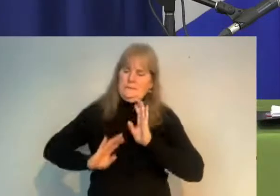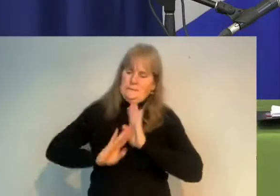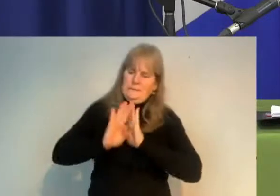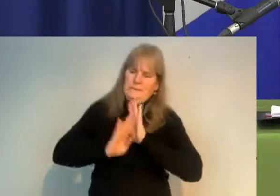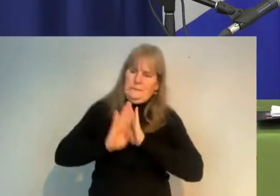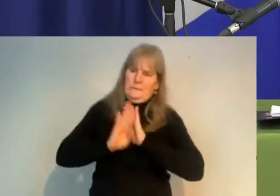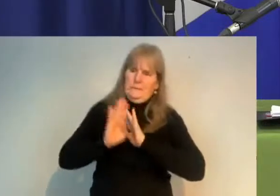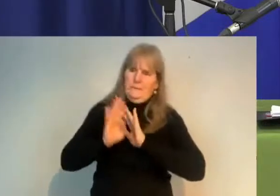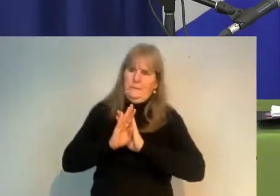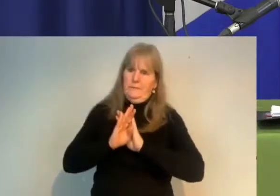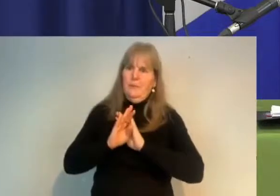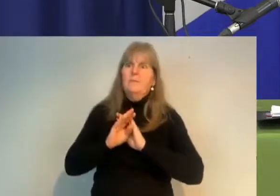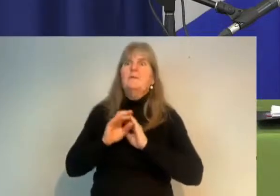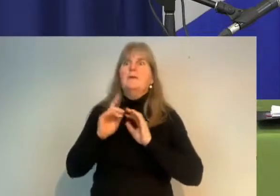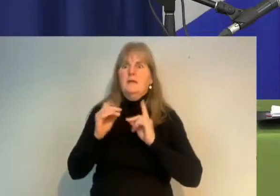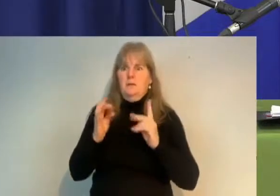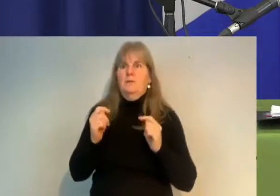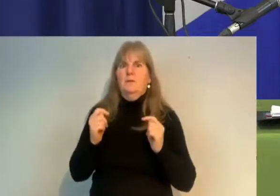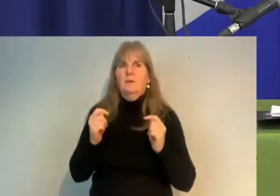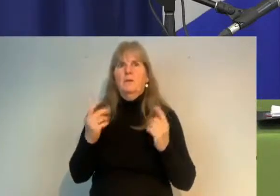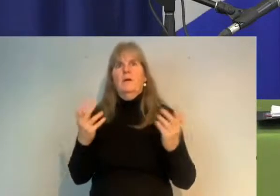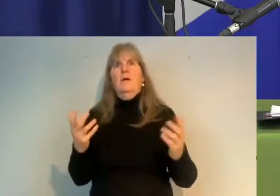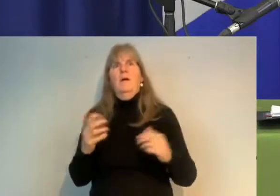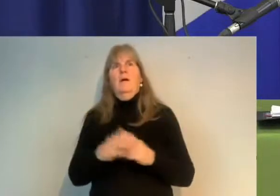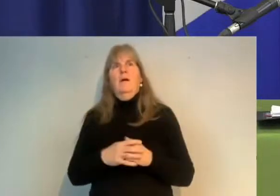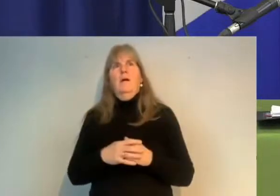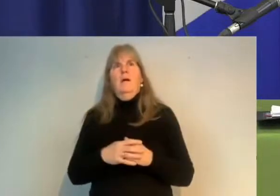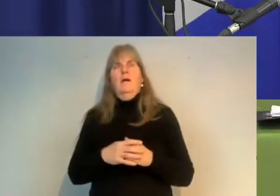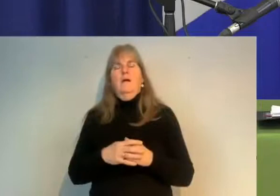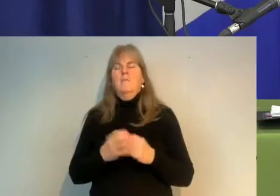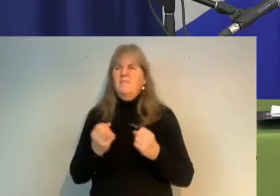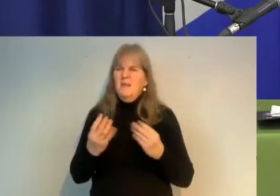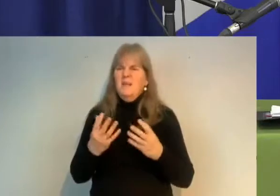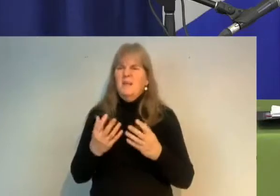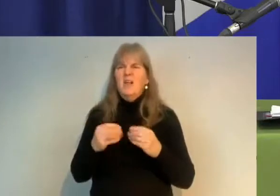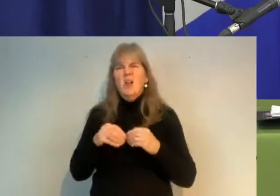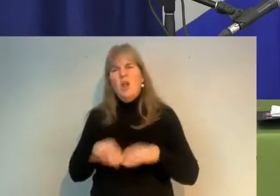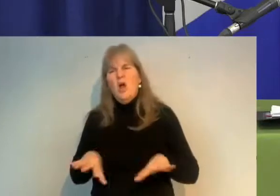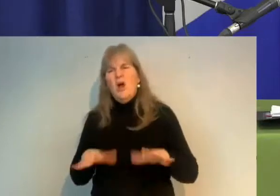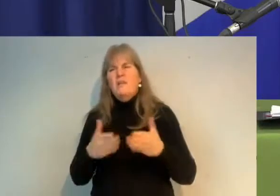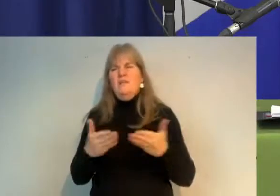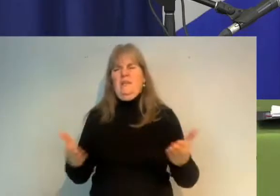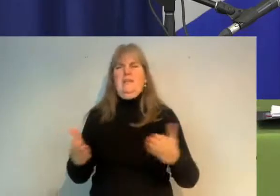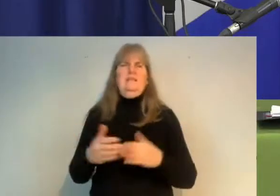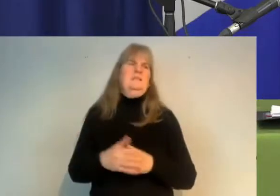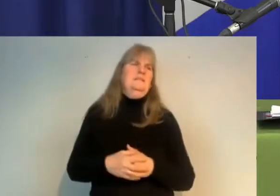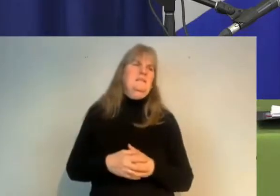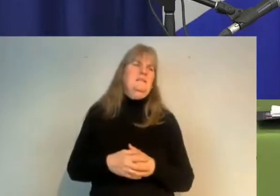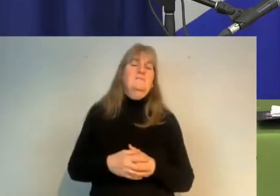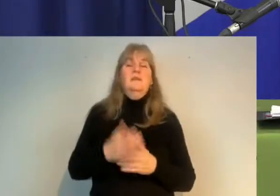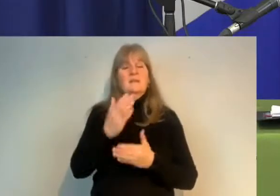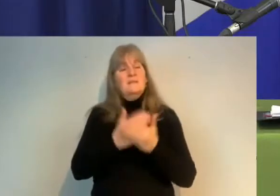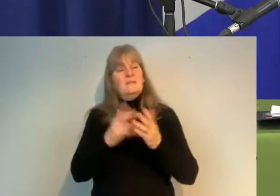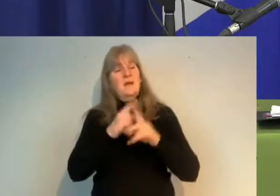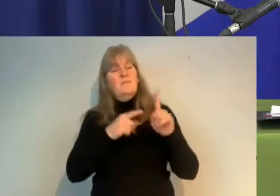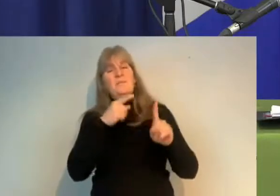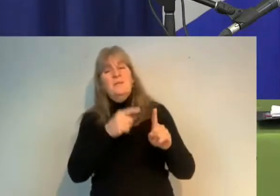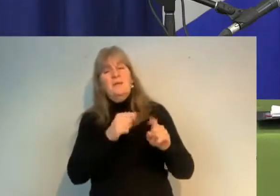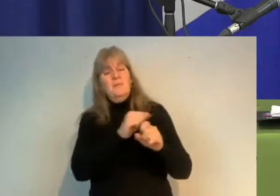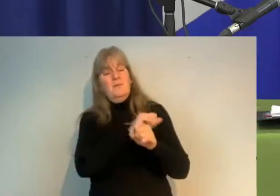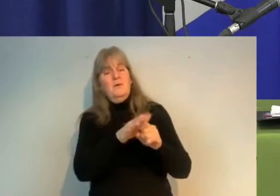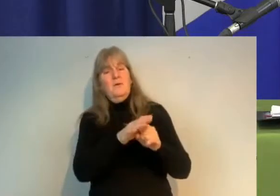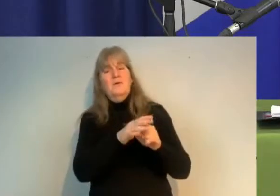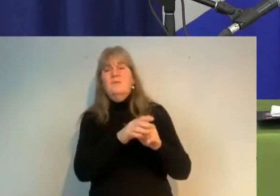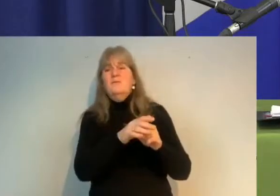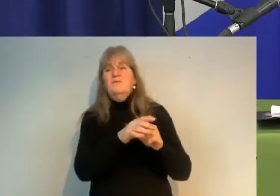possible. Many of us have suffered losses. For some, this pandemic has taken away